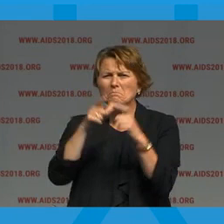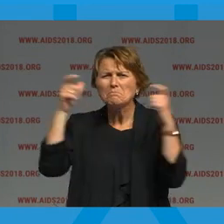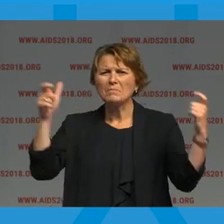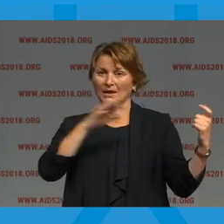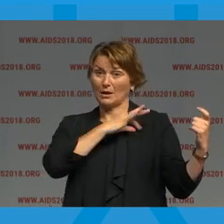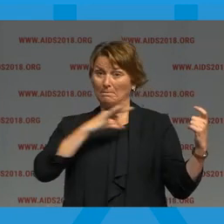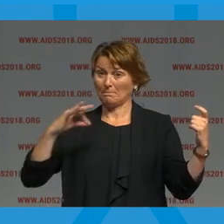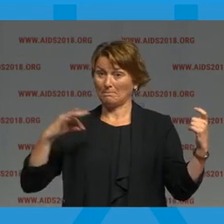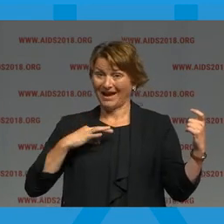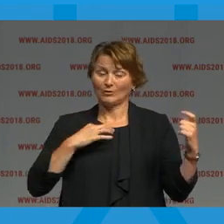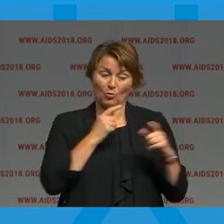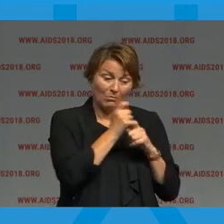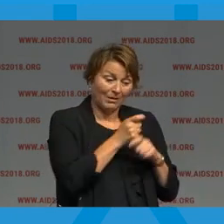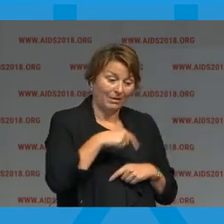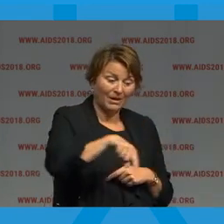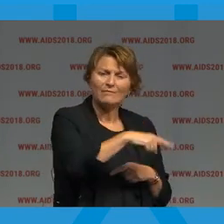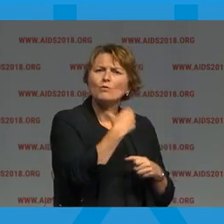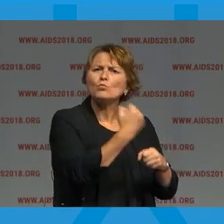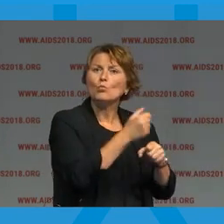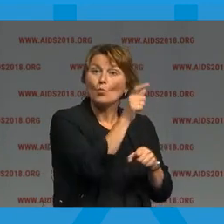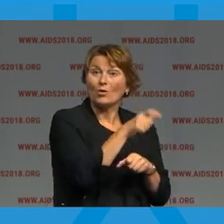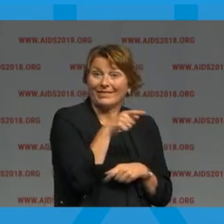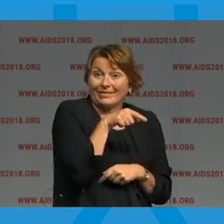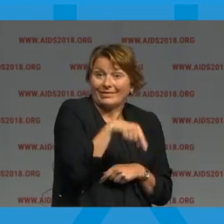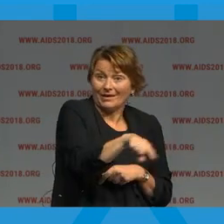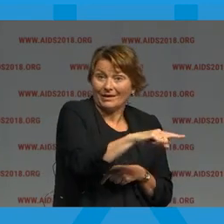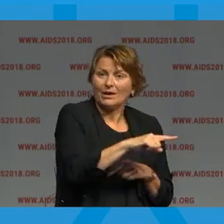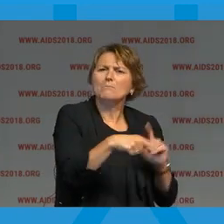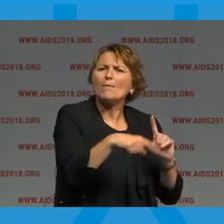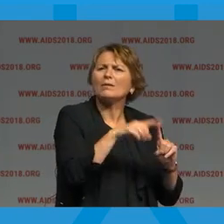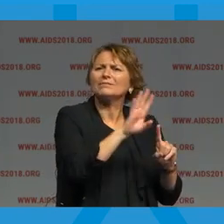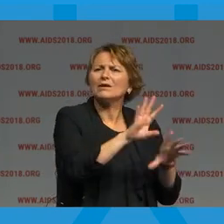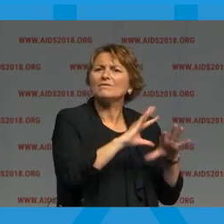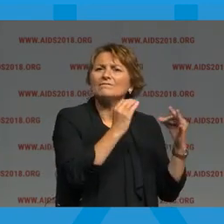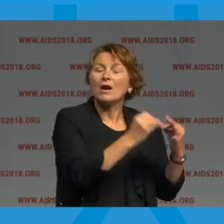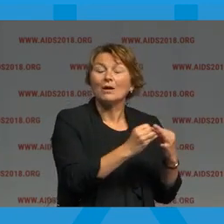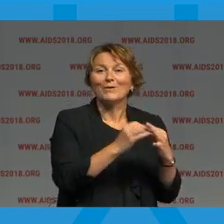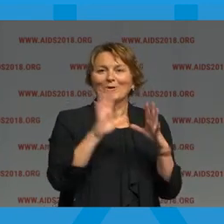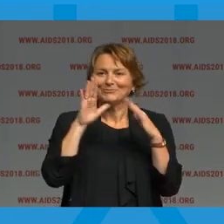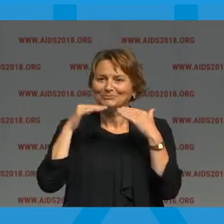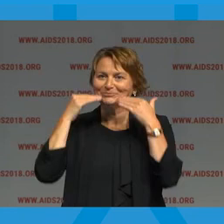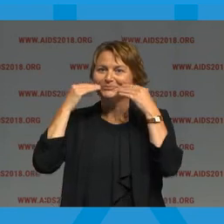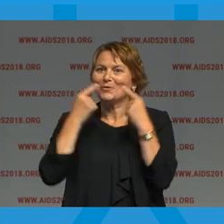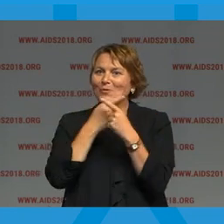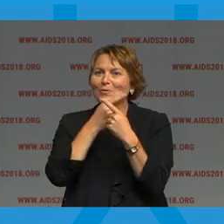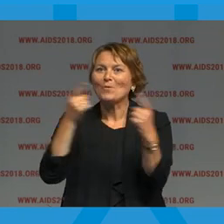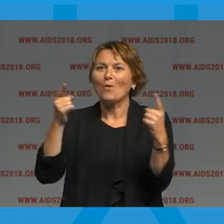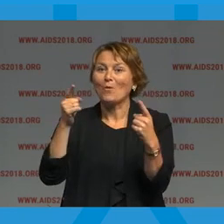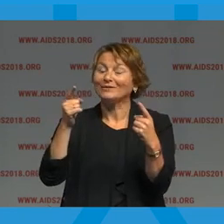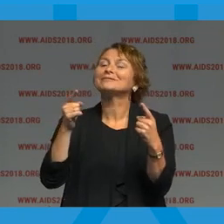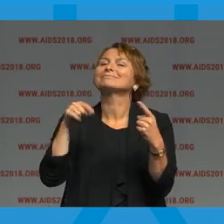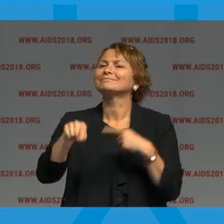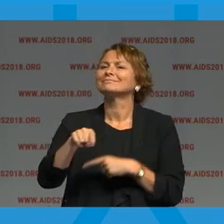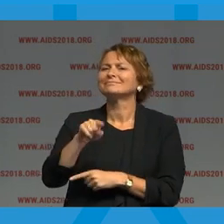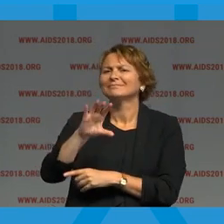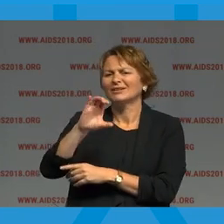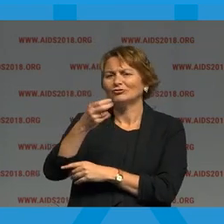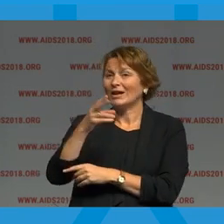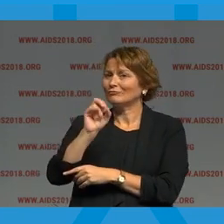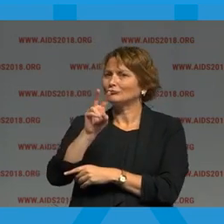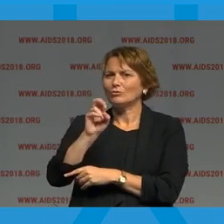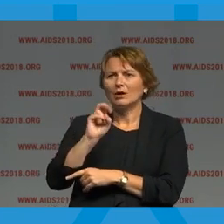our employees and dependents, and I'm gladly to report that Chevron has received no reports of transmission of